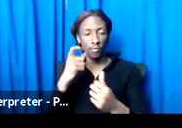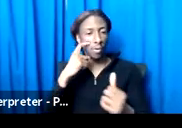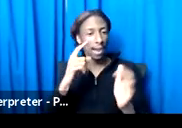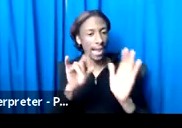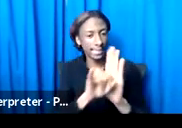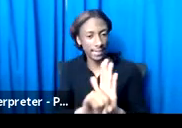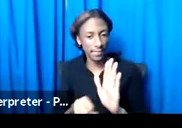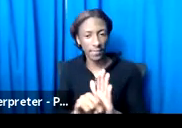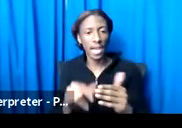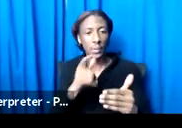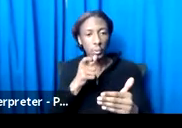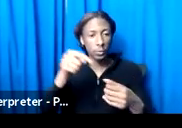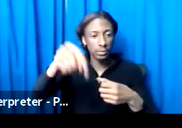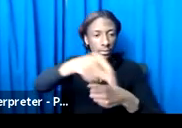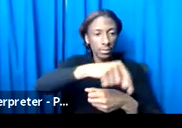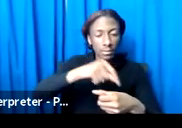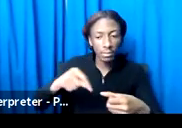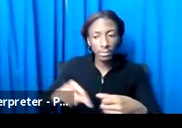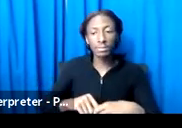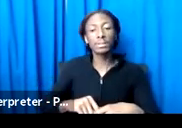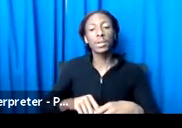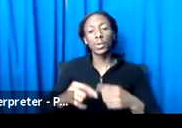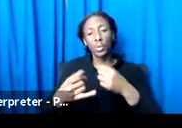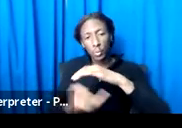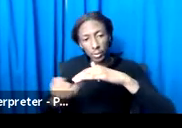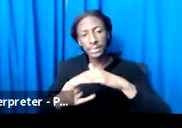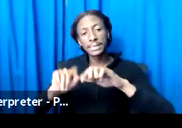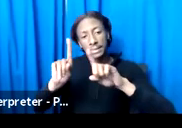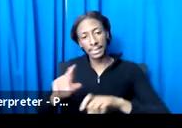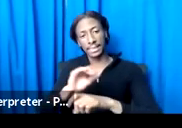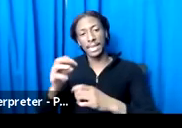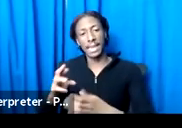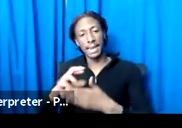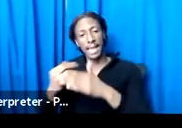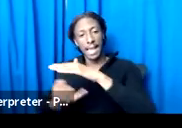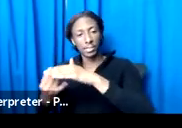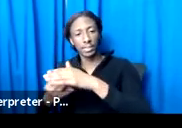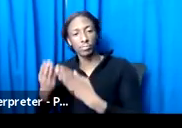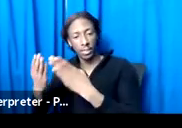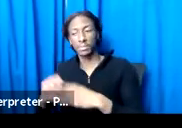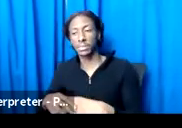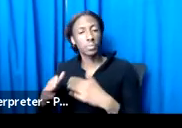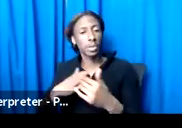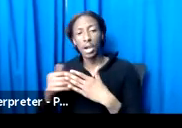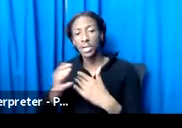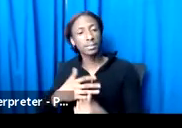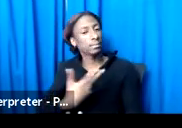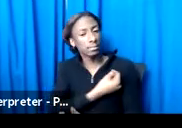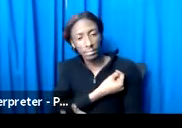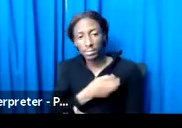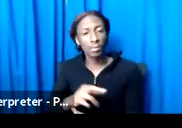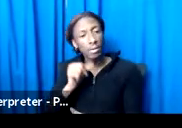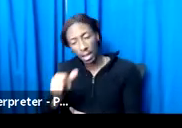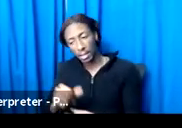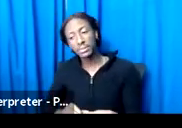as quarantine, testing, and isolation recommendations or requirements. Regardless of vaccination status, campers and staff should monitor for